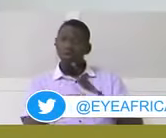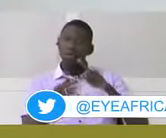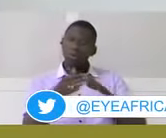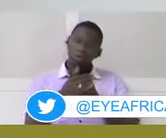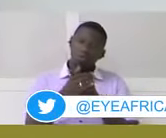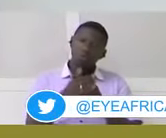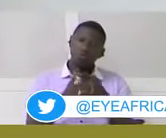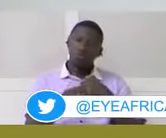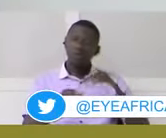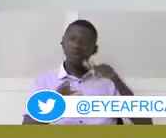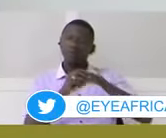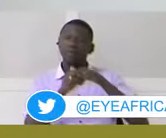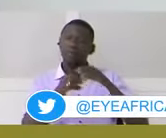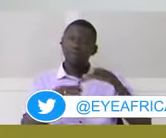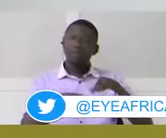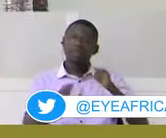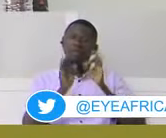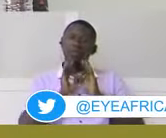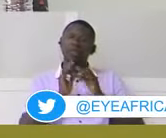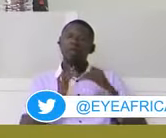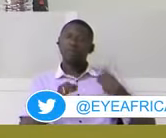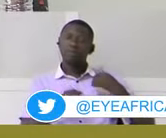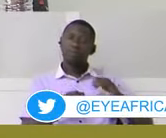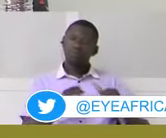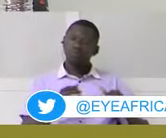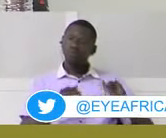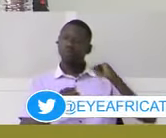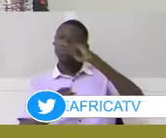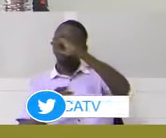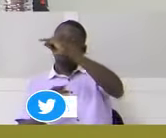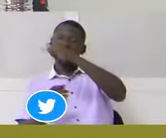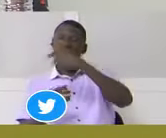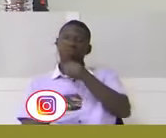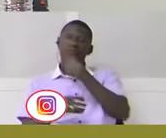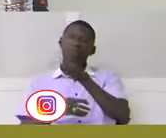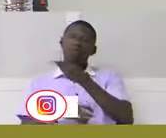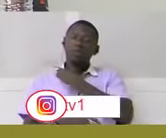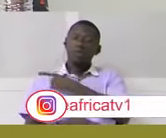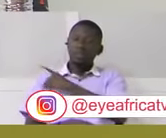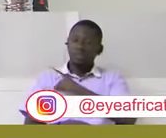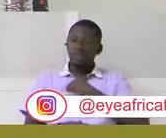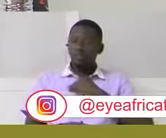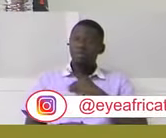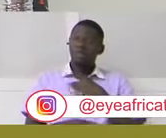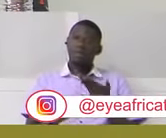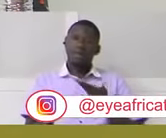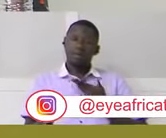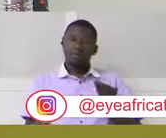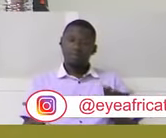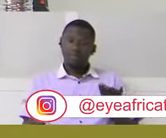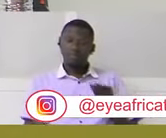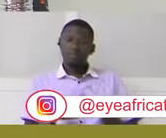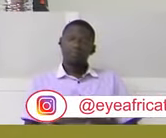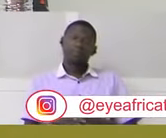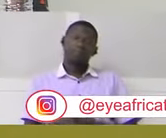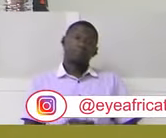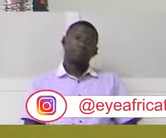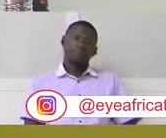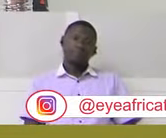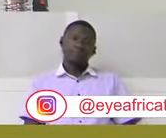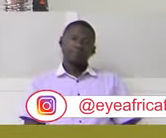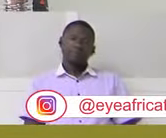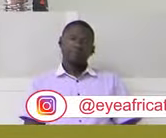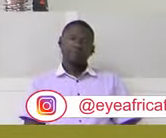kono yo bari fodun allah mo katai fola fo mo sodon tale minuta ta mabe wo bade oto wala false